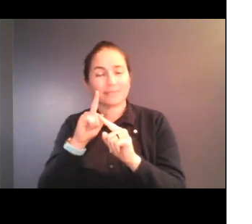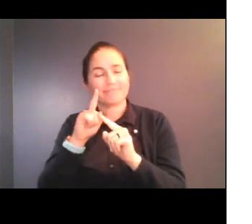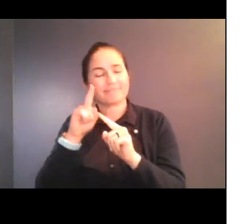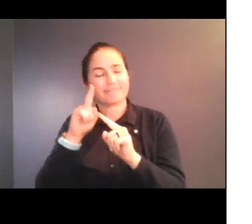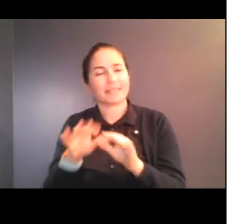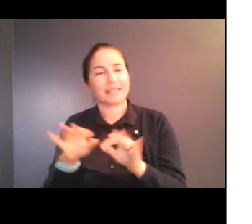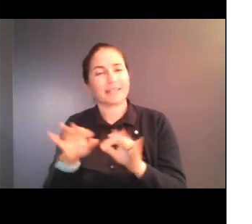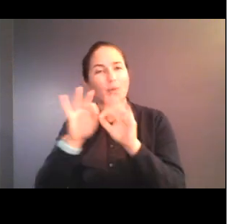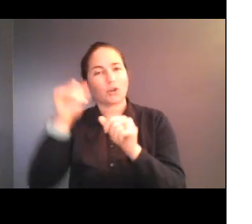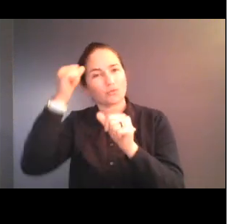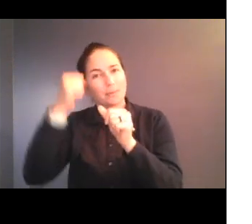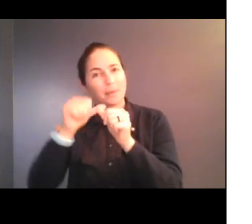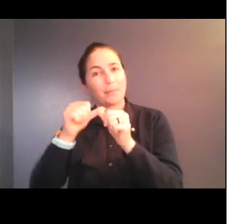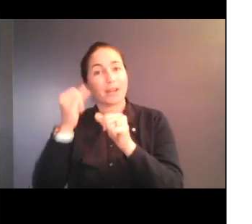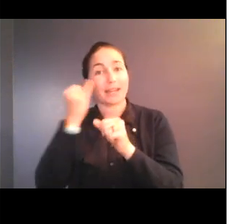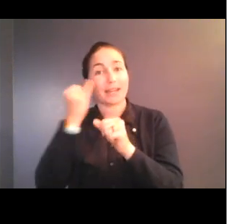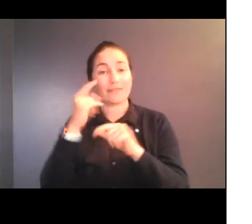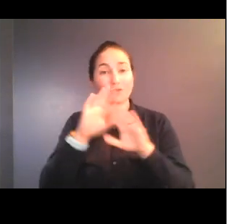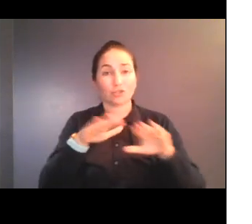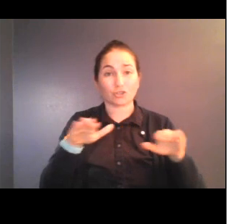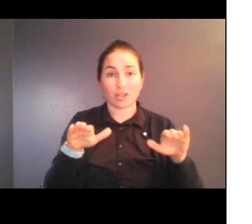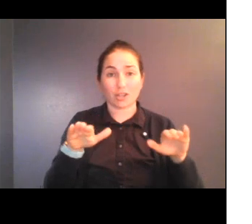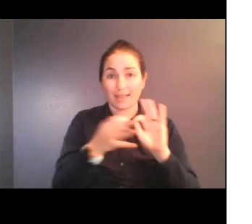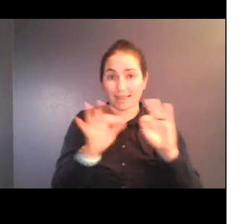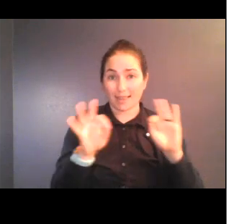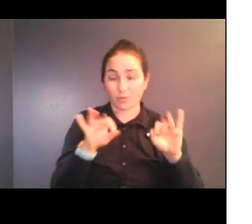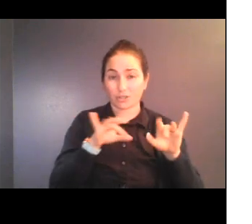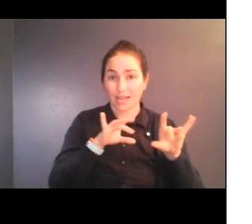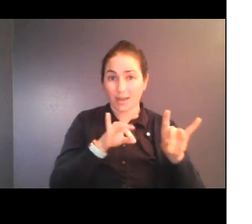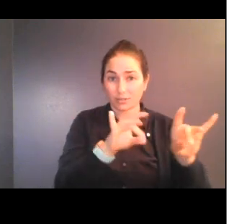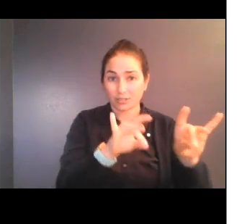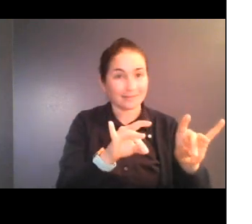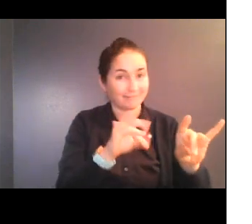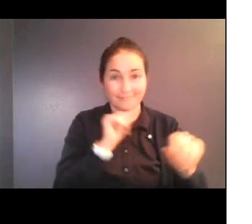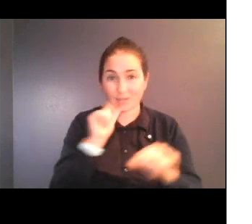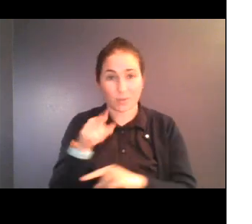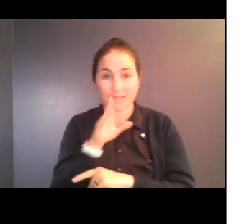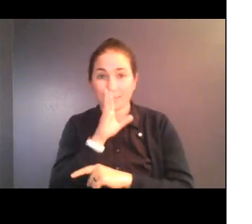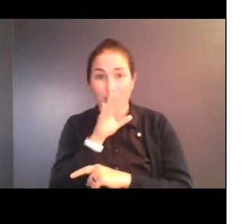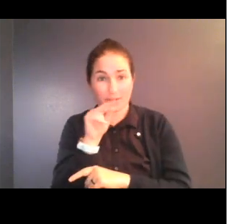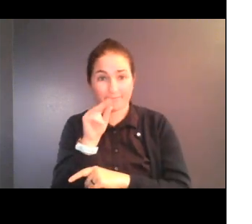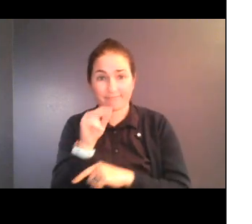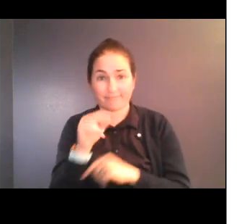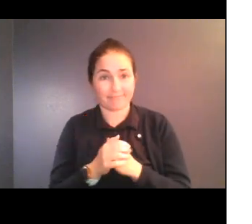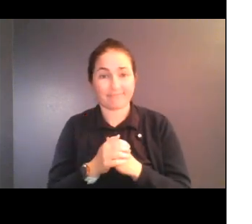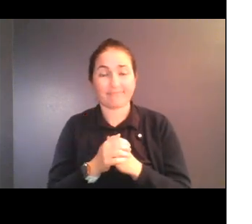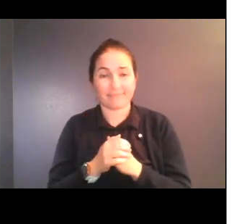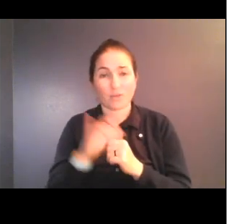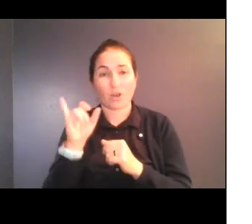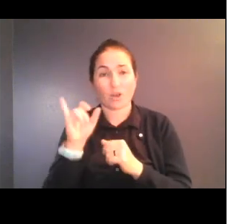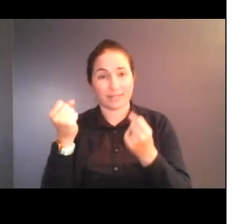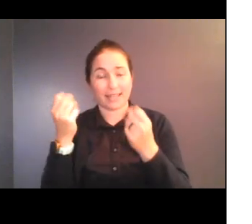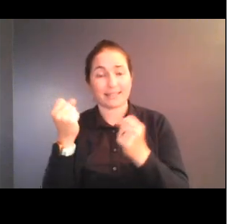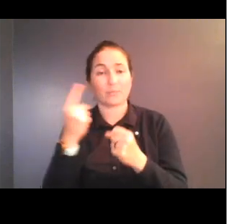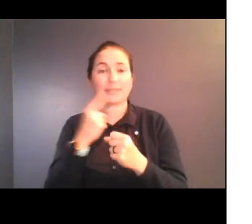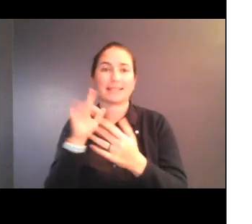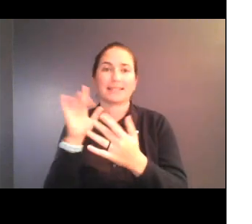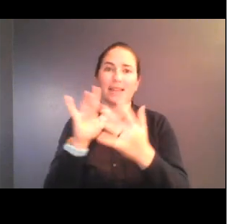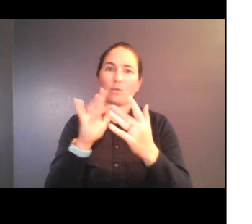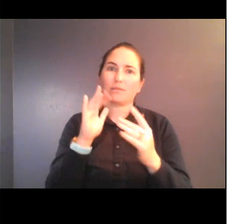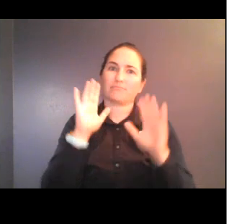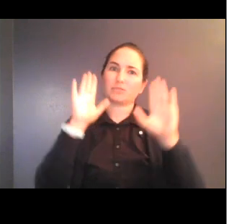you know, I do child language acquisition. So to remember that it's not just spoken language, right? Someone said networking is great.